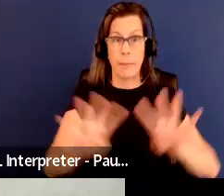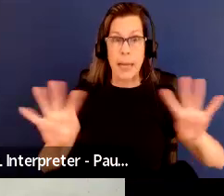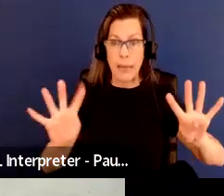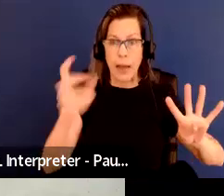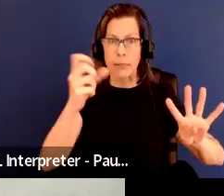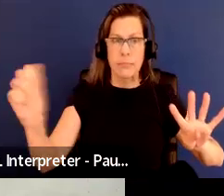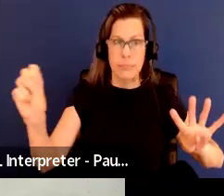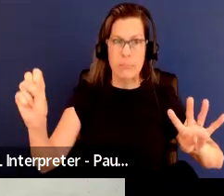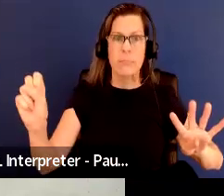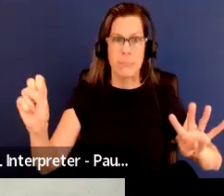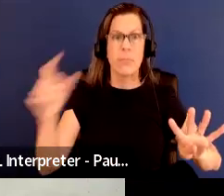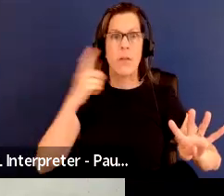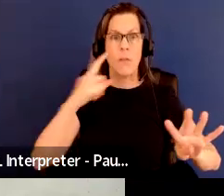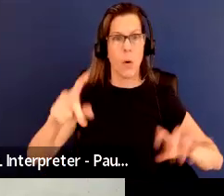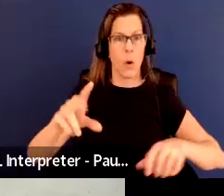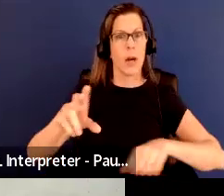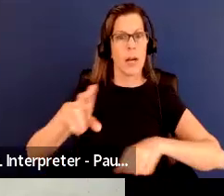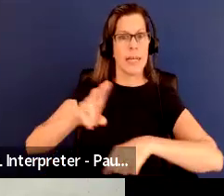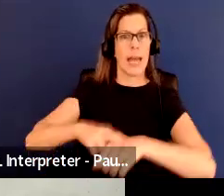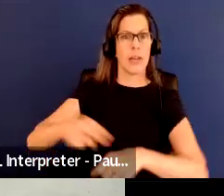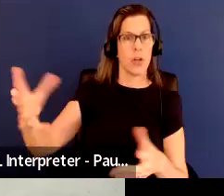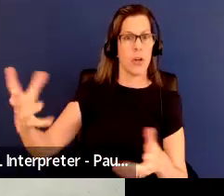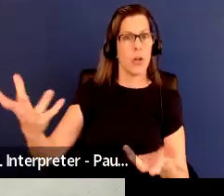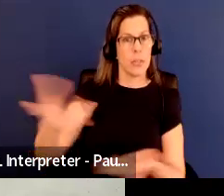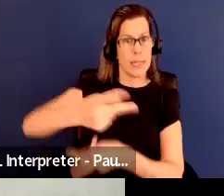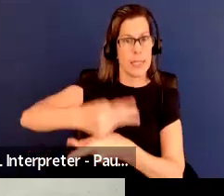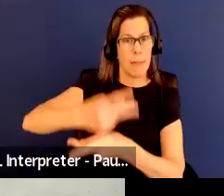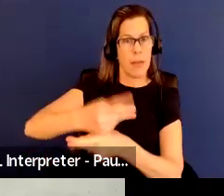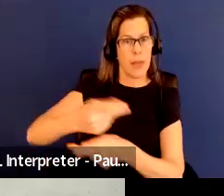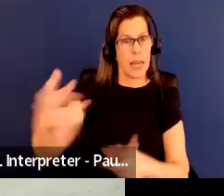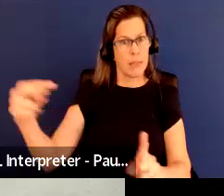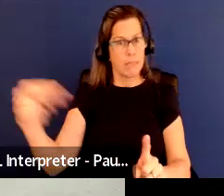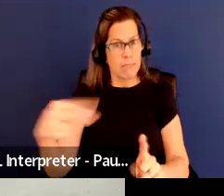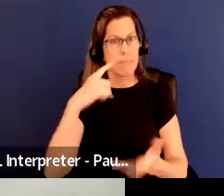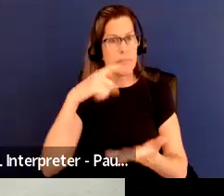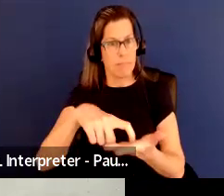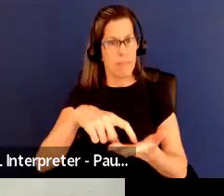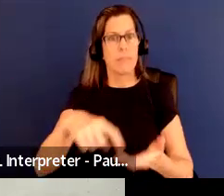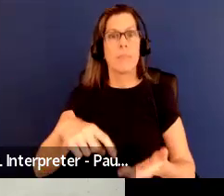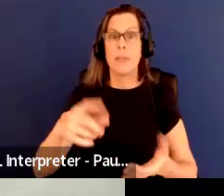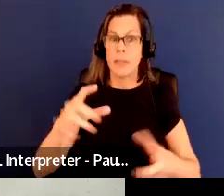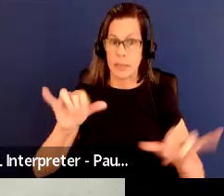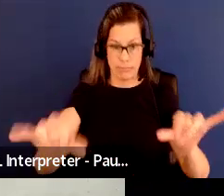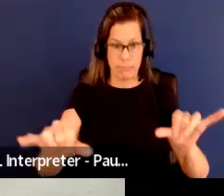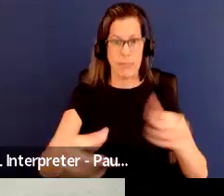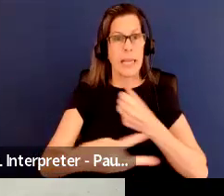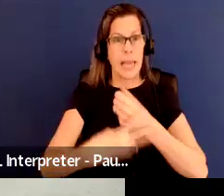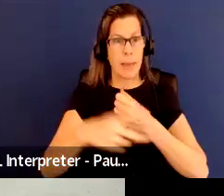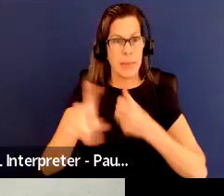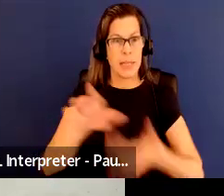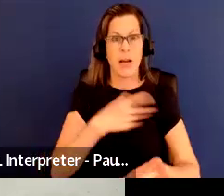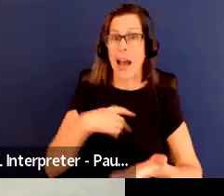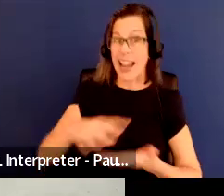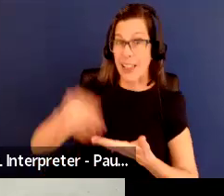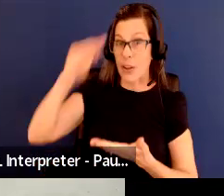the anthem. They used to sing it at the union meetings, at protest lines, and I learned it as a